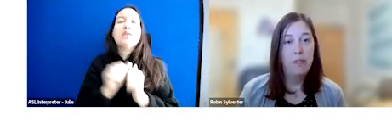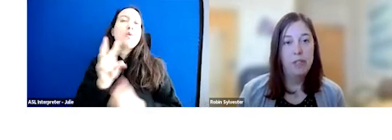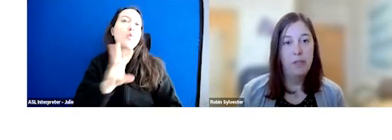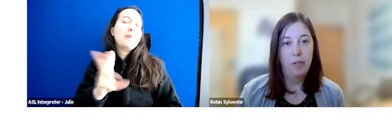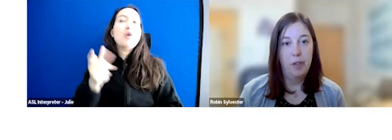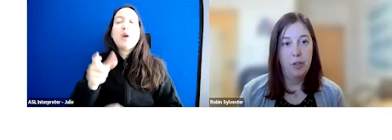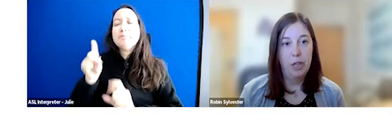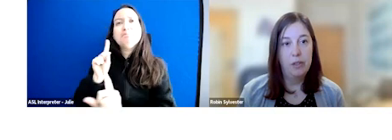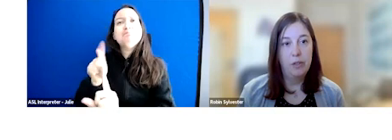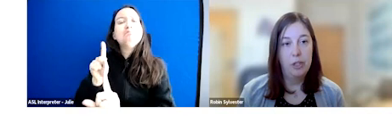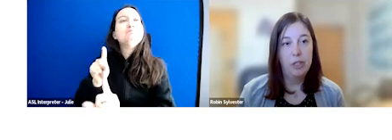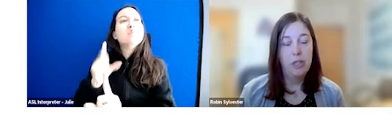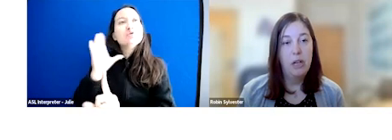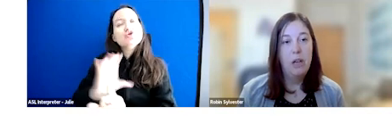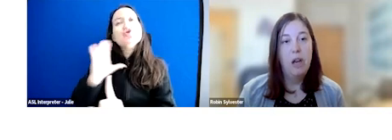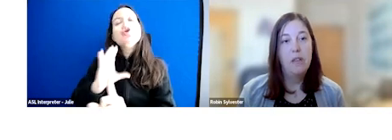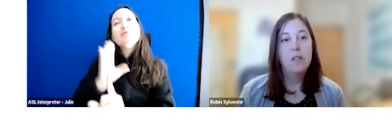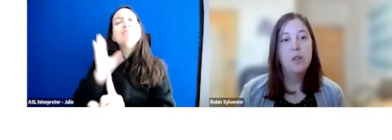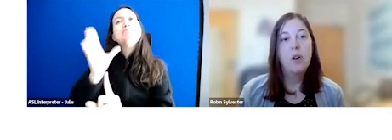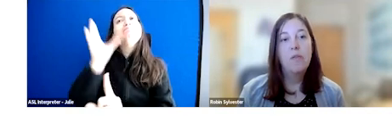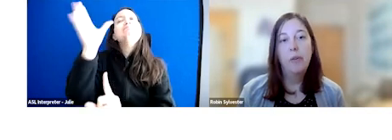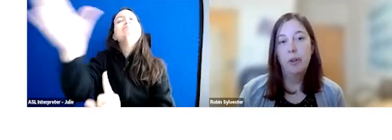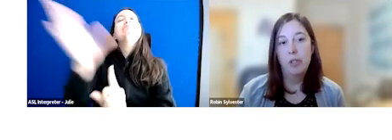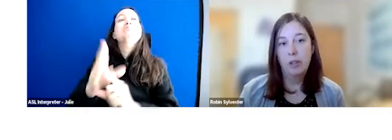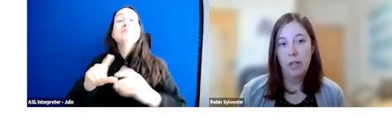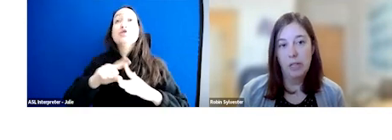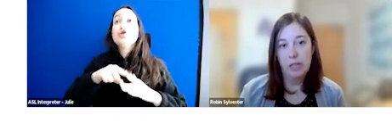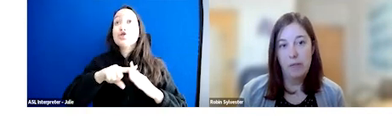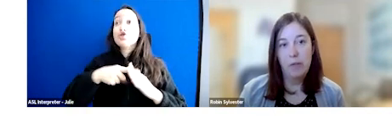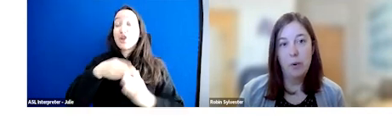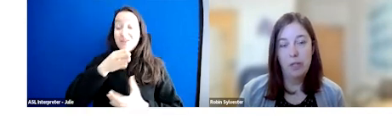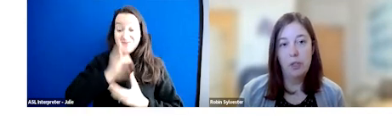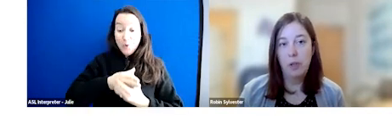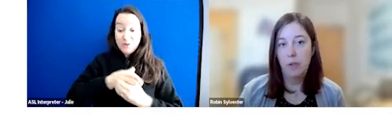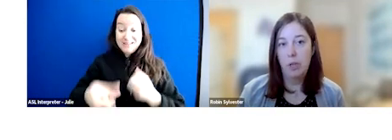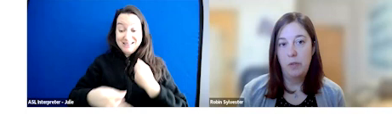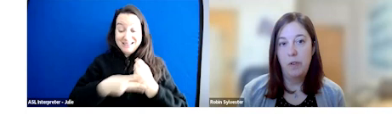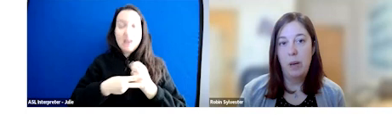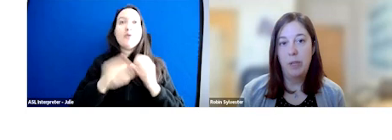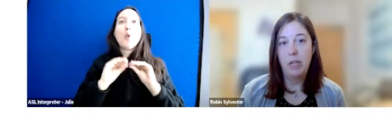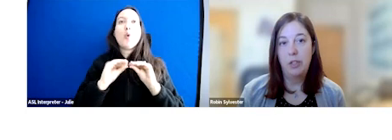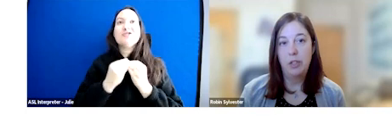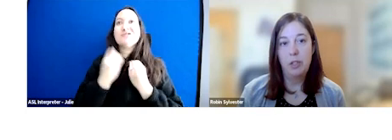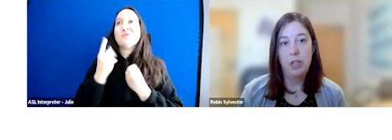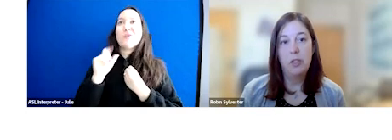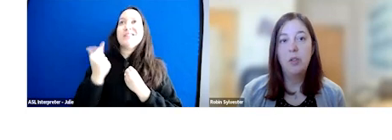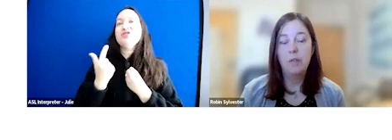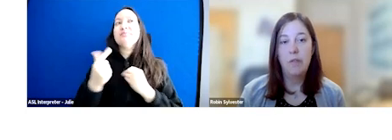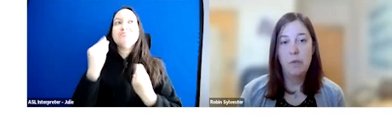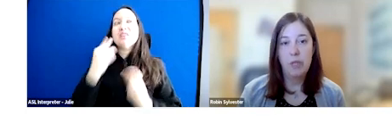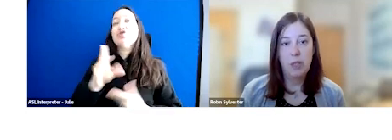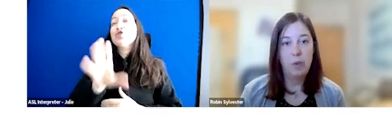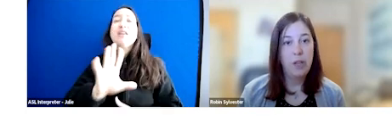to revisit for future grant searches. And then start a folder to collect and save organizational information for applications such as